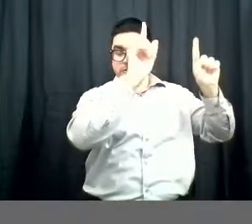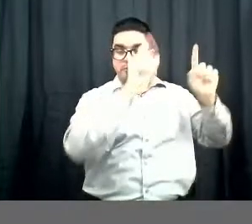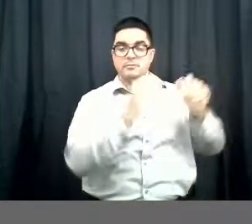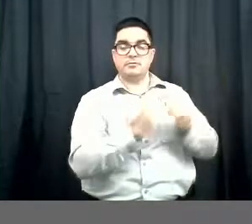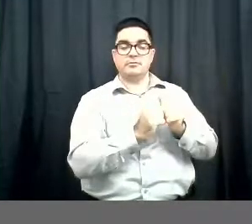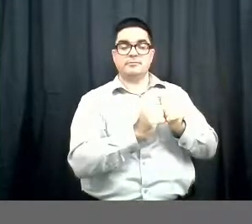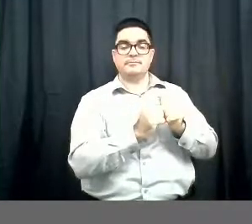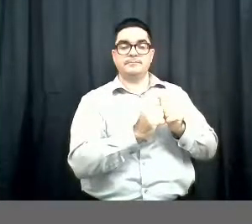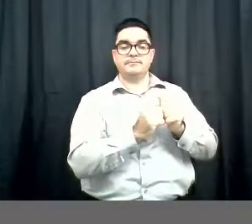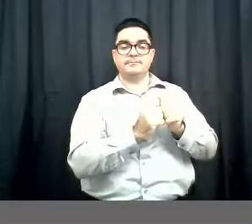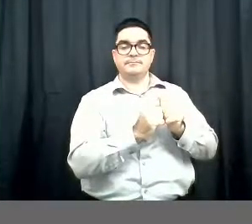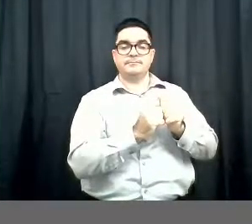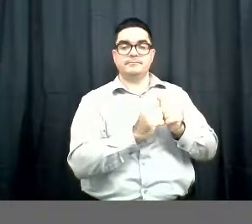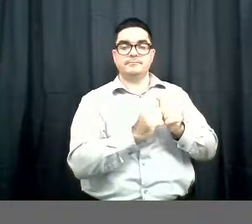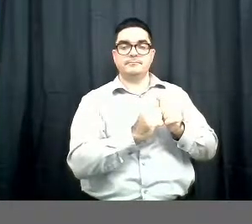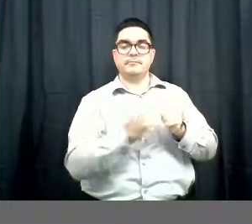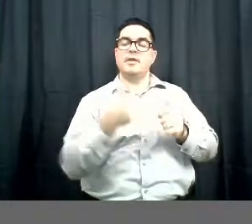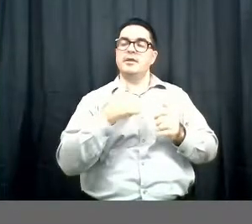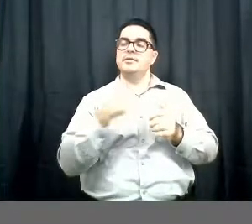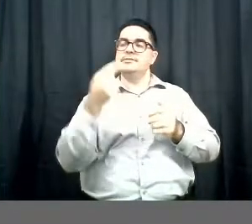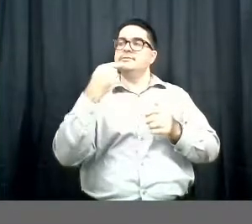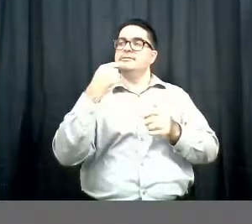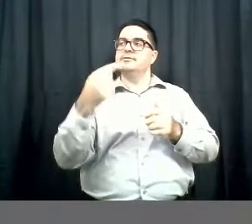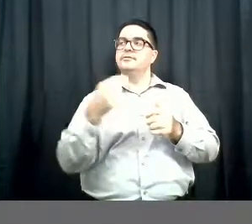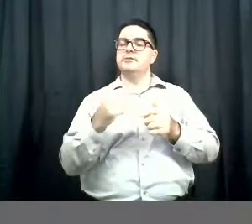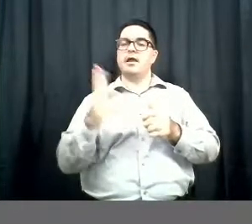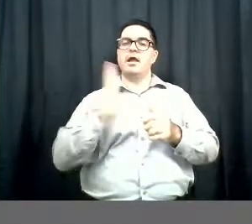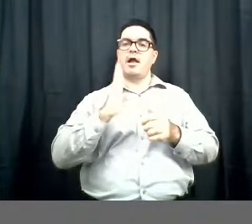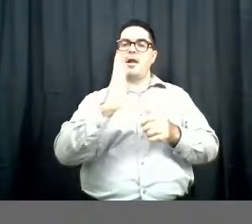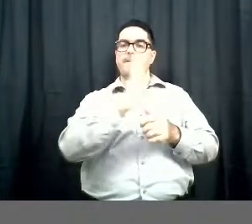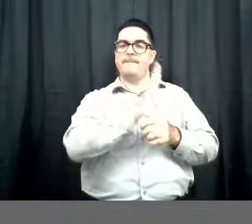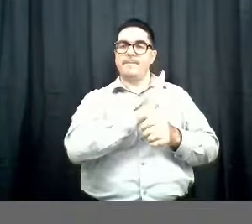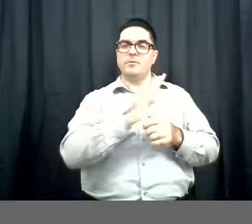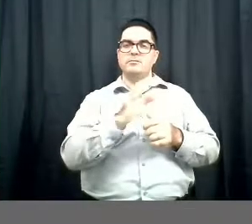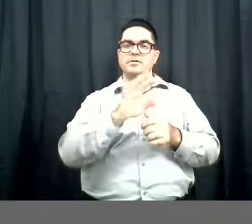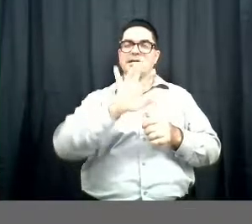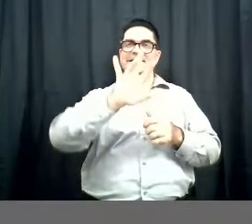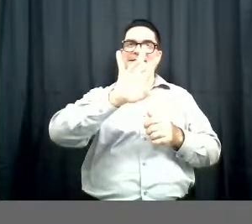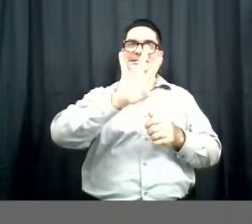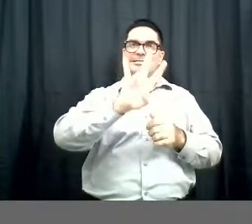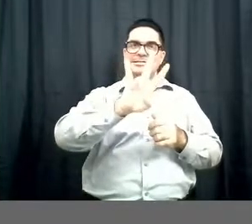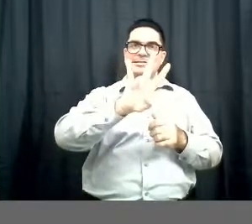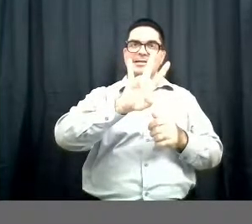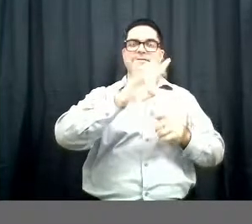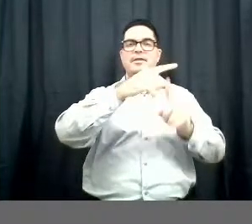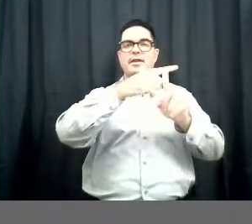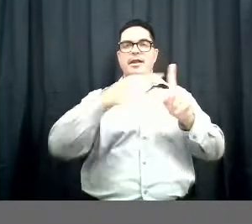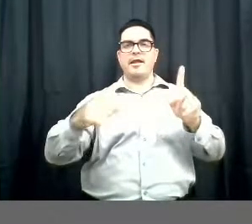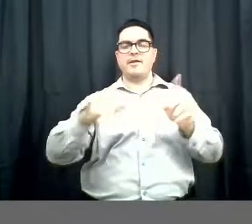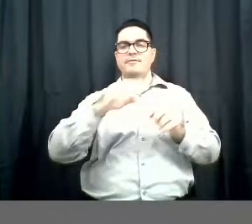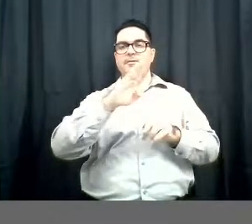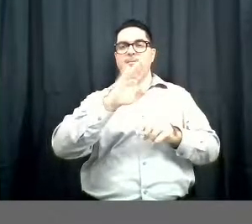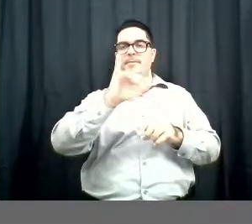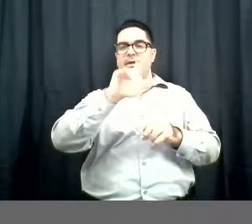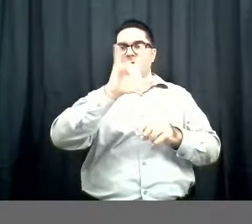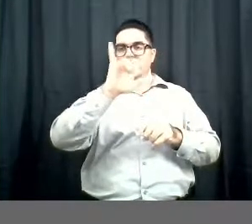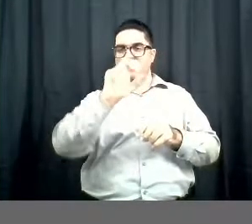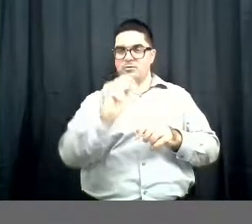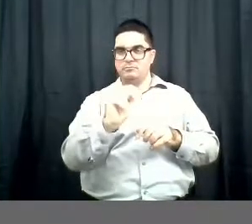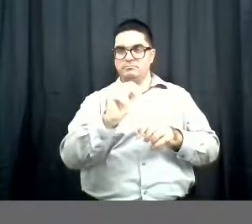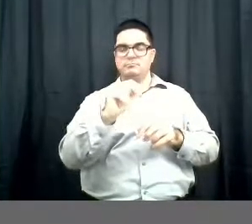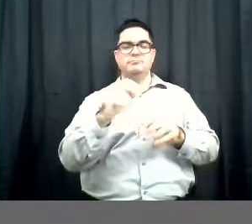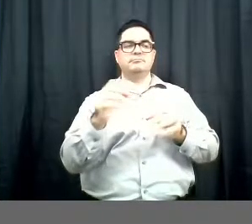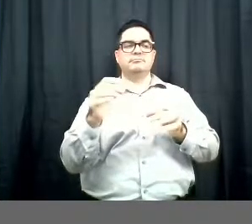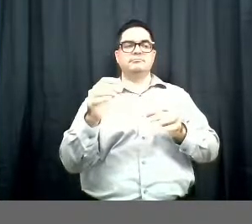ERS. I would say that the board saved the Commonwealth about $7.5 billion with regard to ERS, and that would have had to come